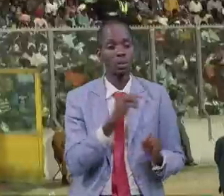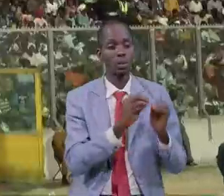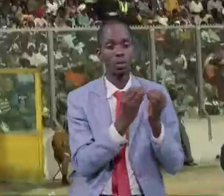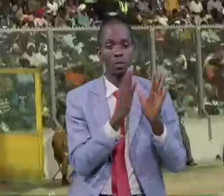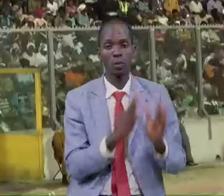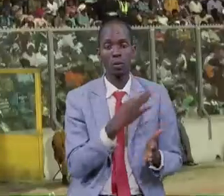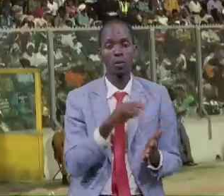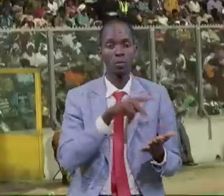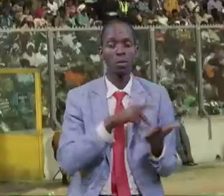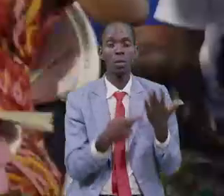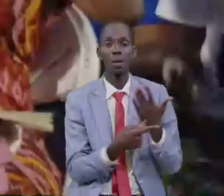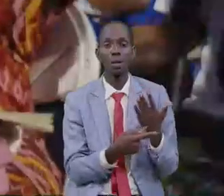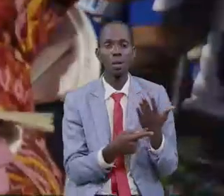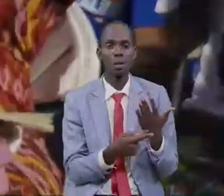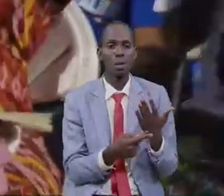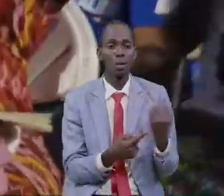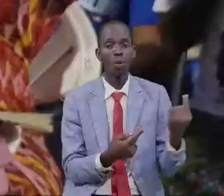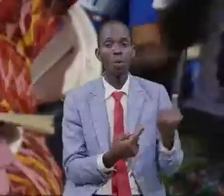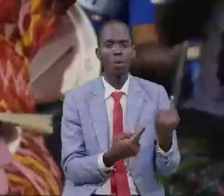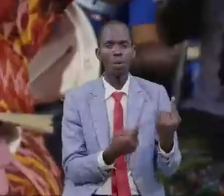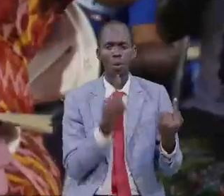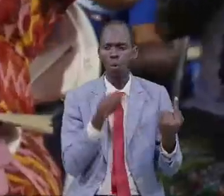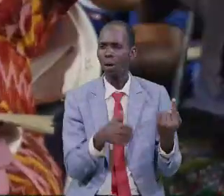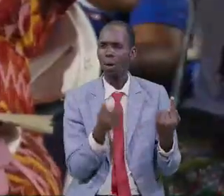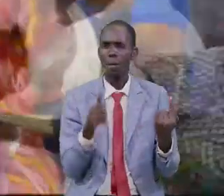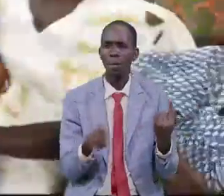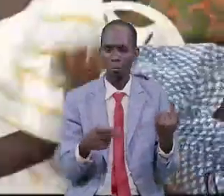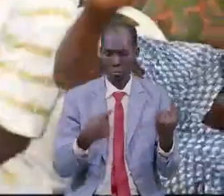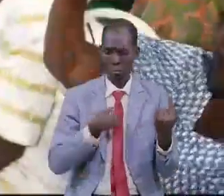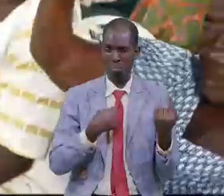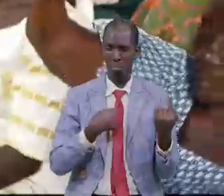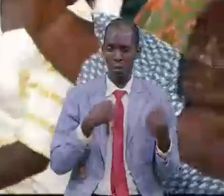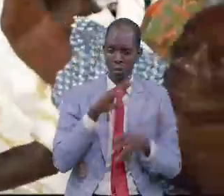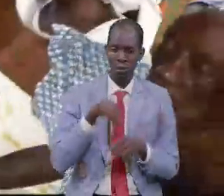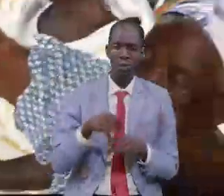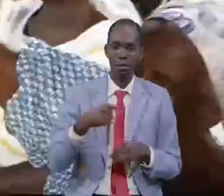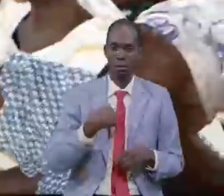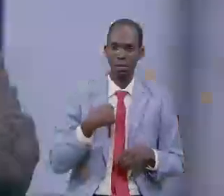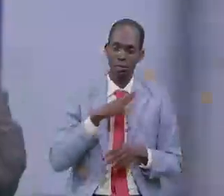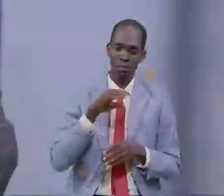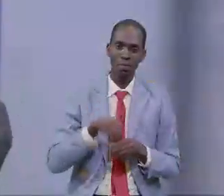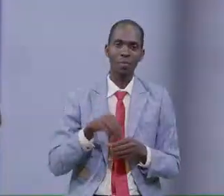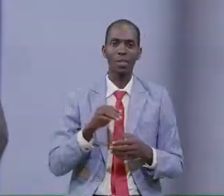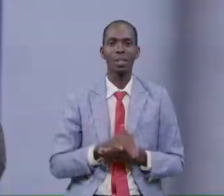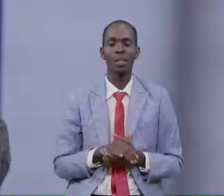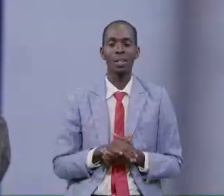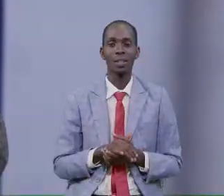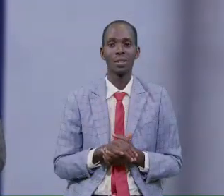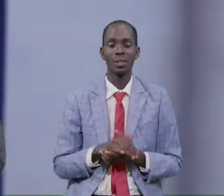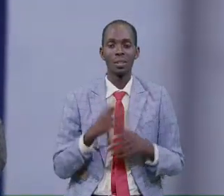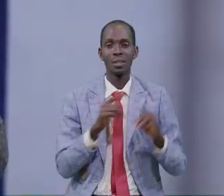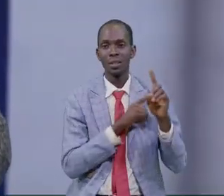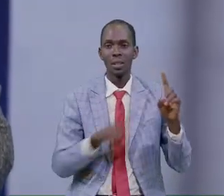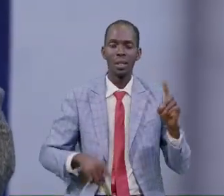Who else? I said, who else? The Lord will walk with you.